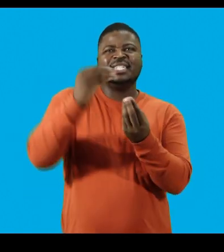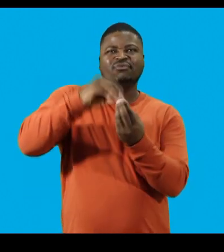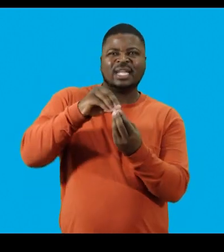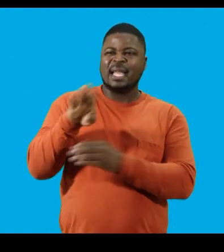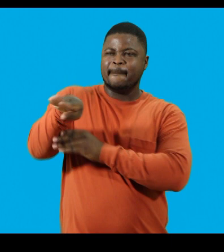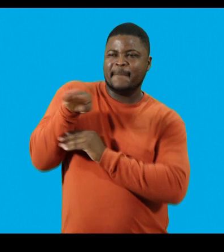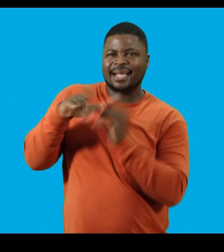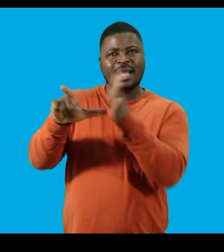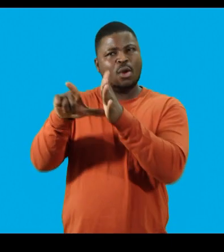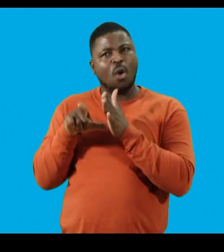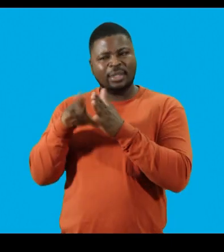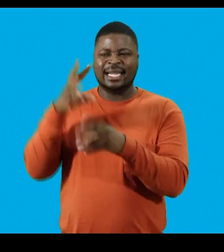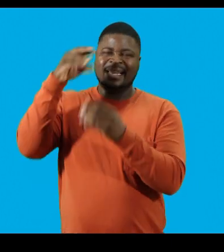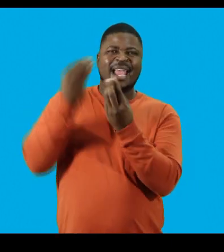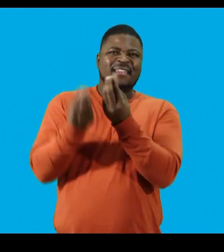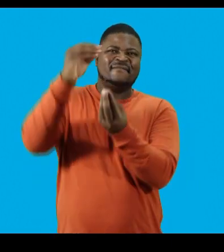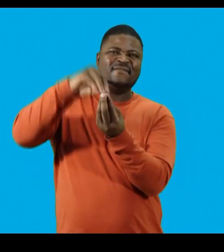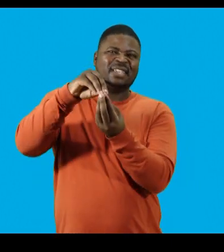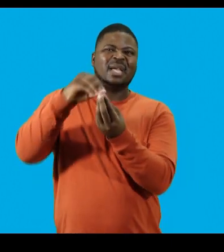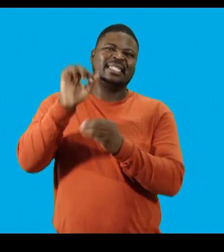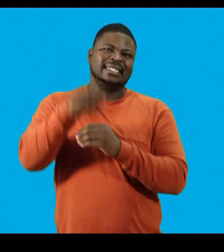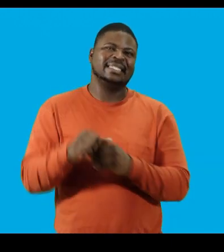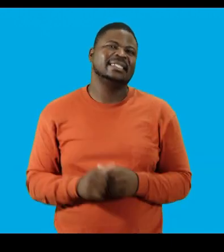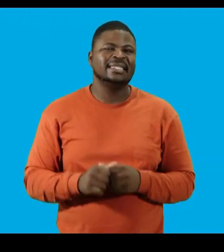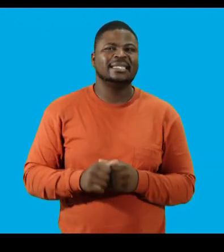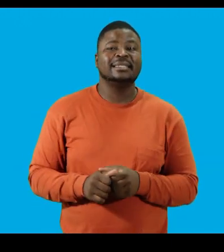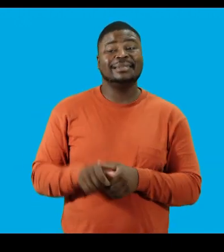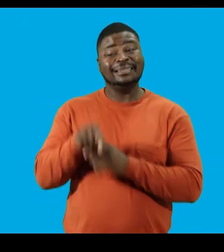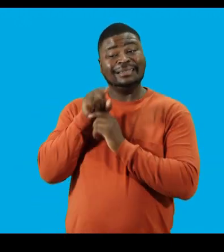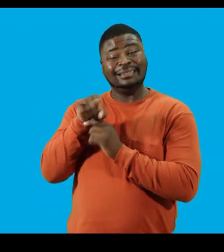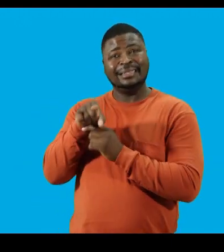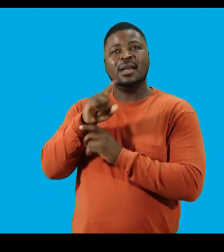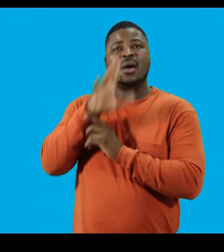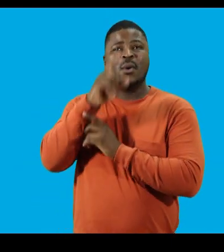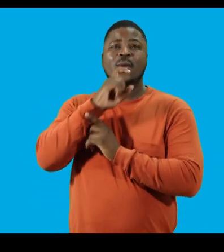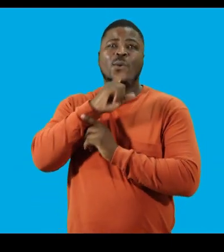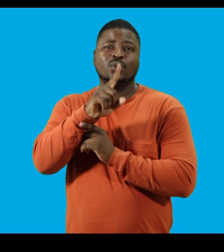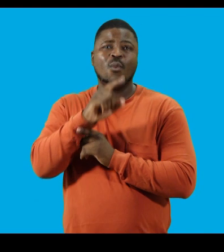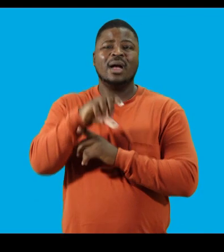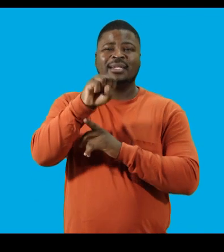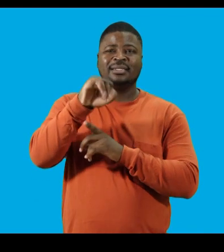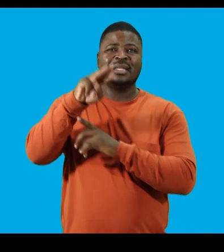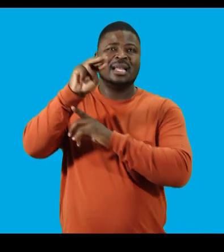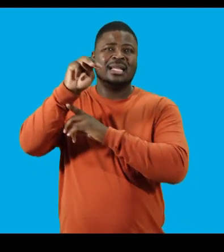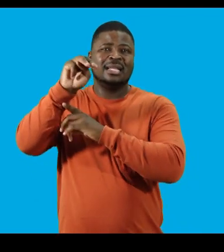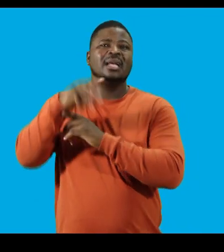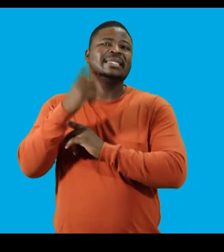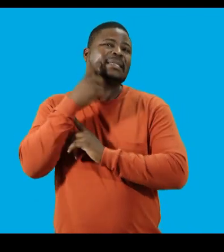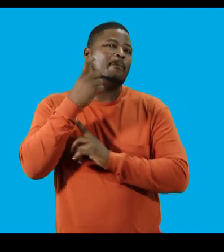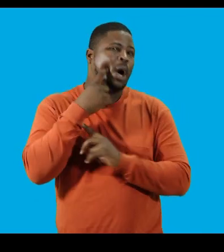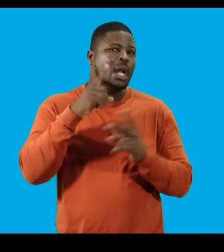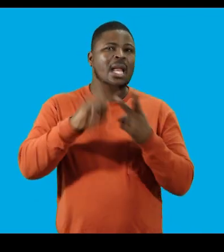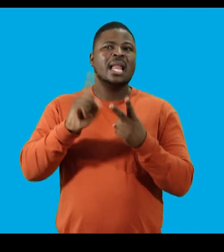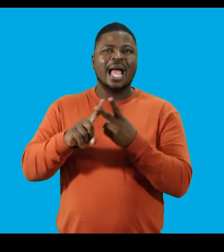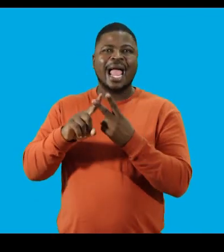Interest, bank loans and investments. This is where we're going to use simple and compound